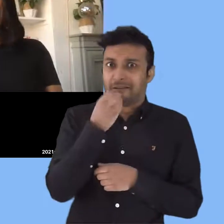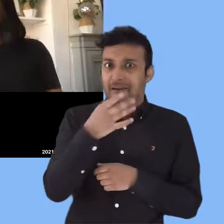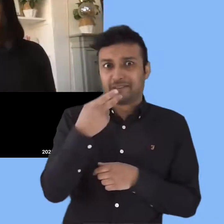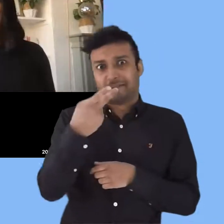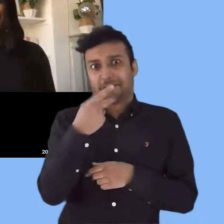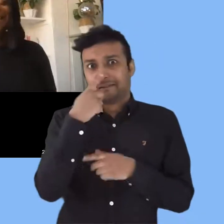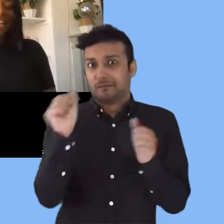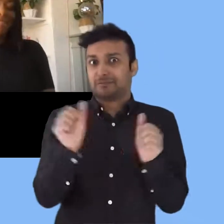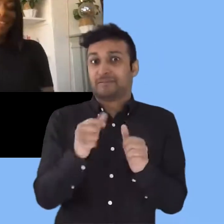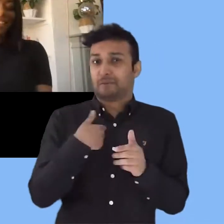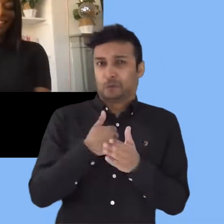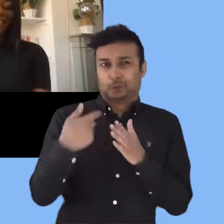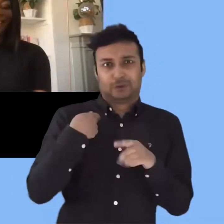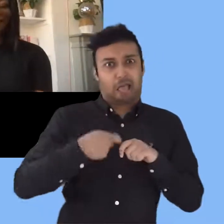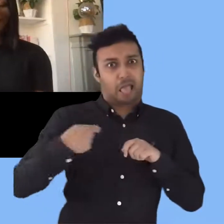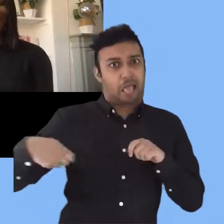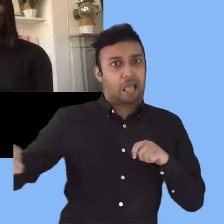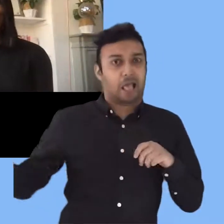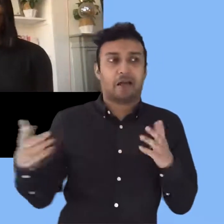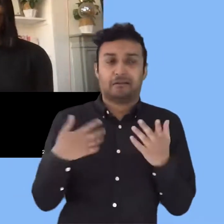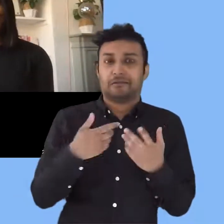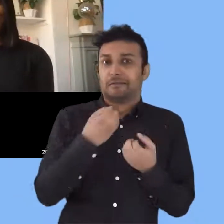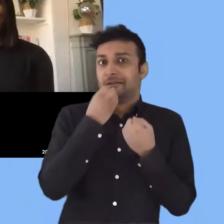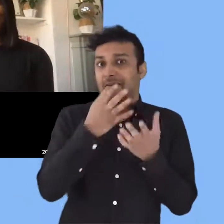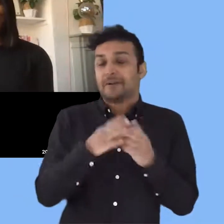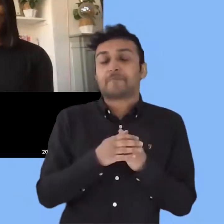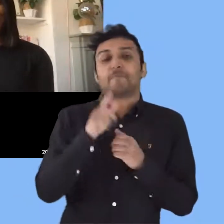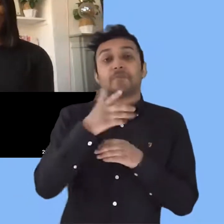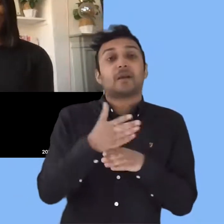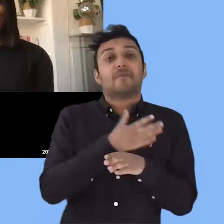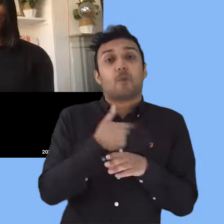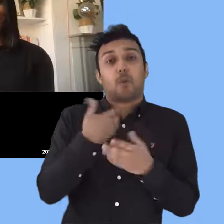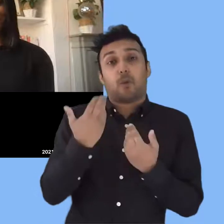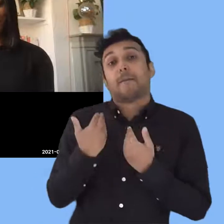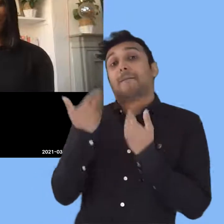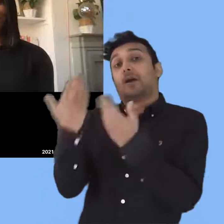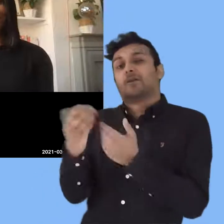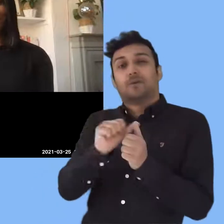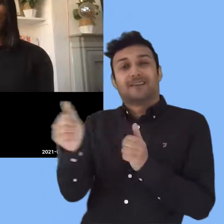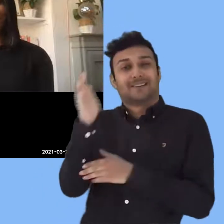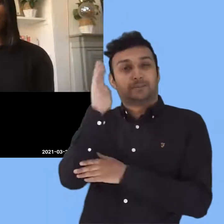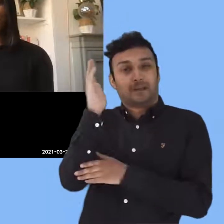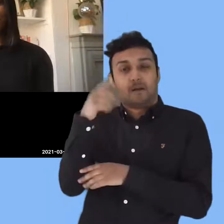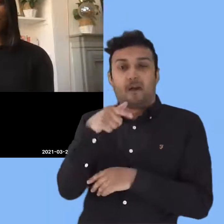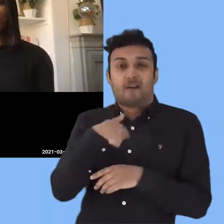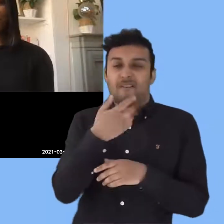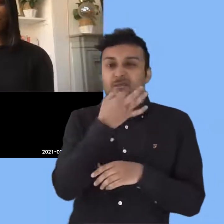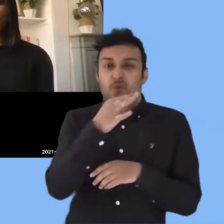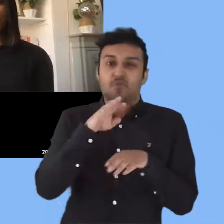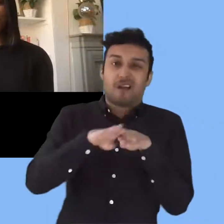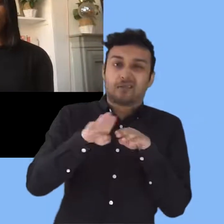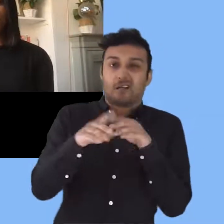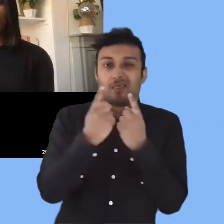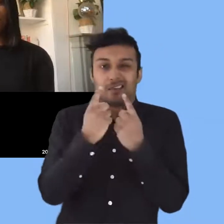than that. Yeah, we have a couple of kind of practical things to say before we pass on to the next part of the event.